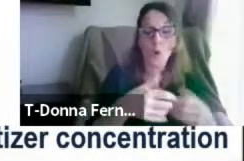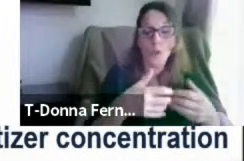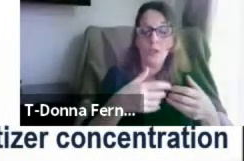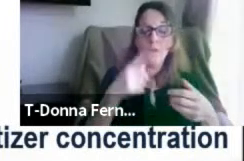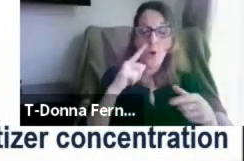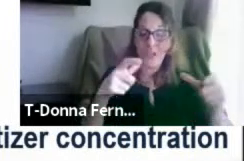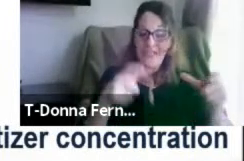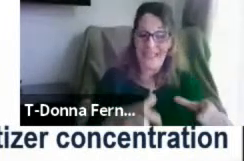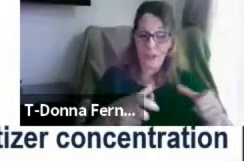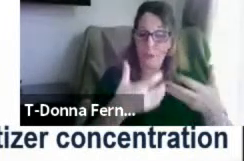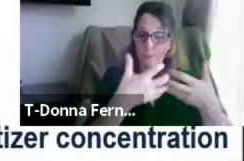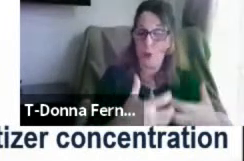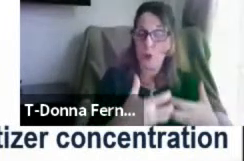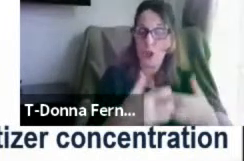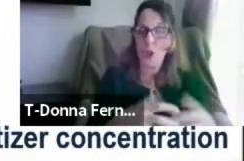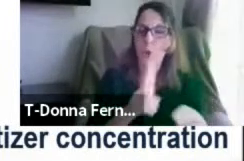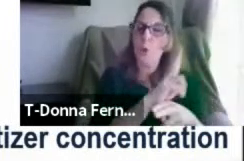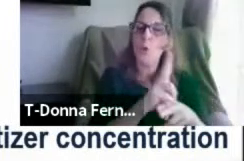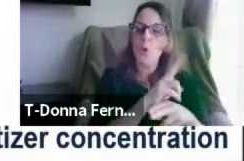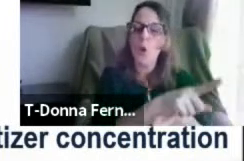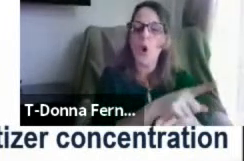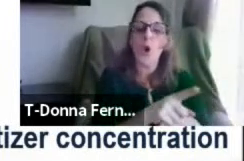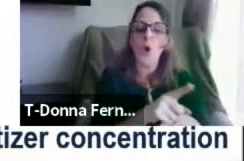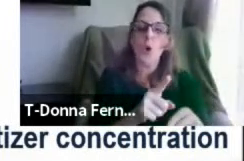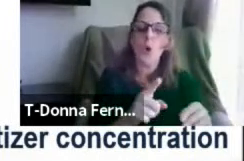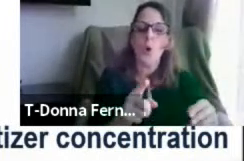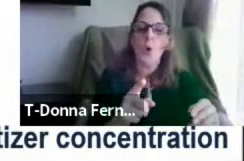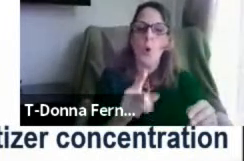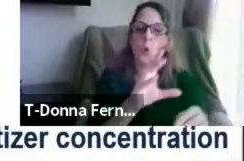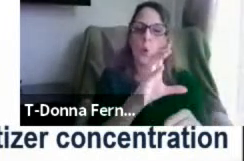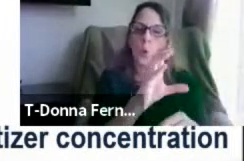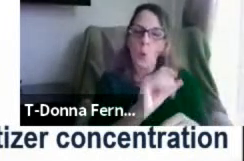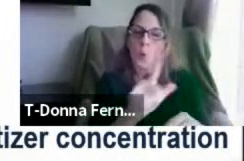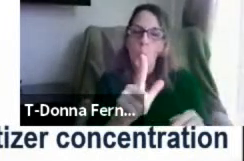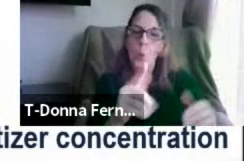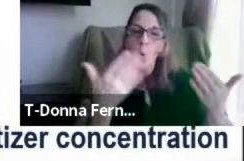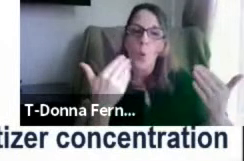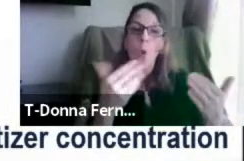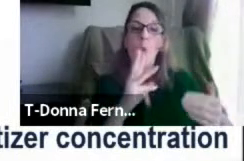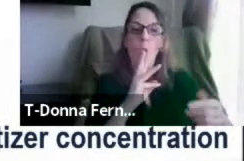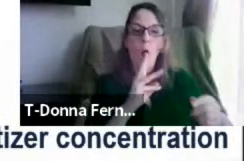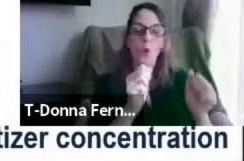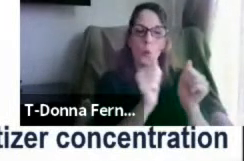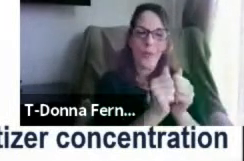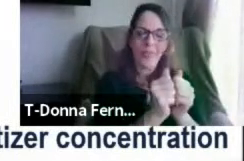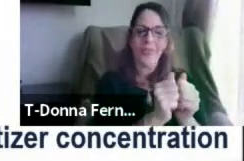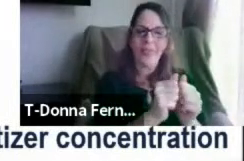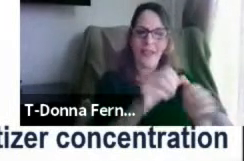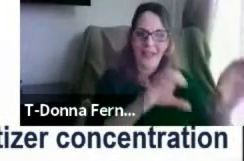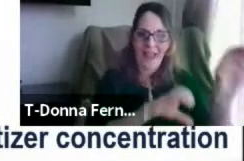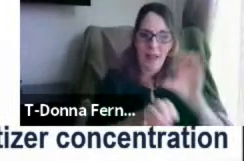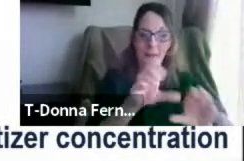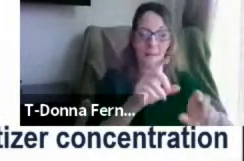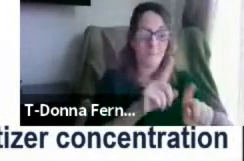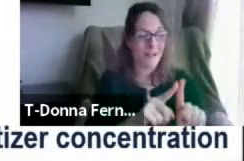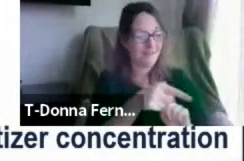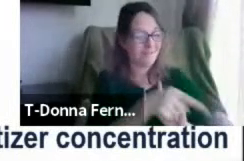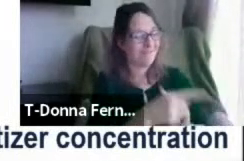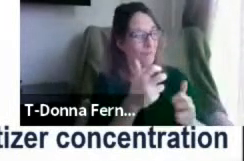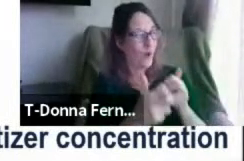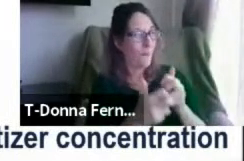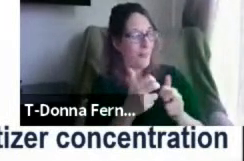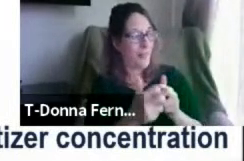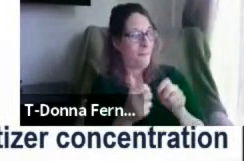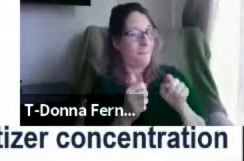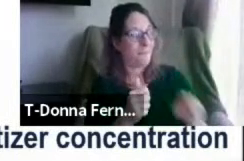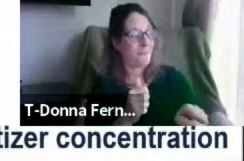machines that use a little bit cooler water, but they use chemicals. The problem we have with those is that a lot